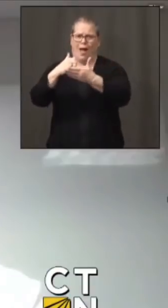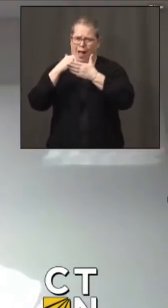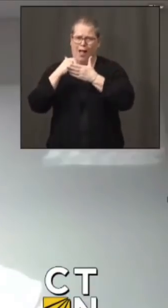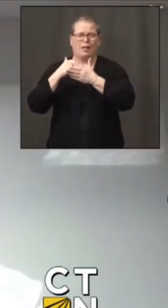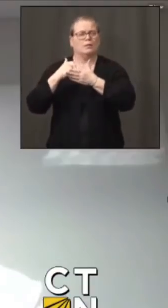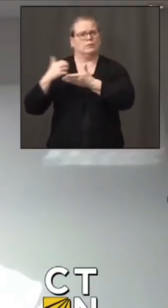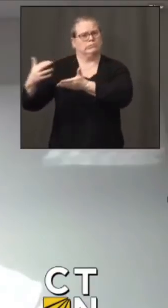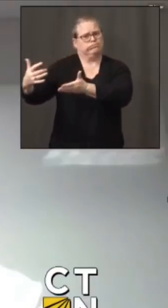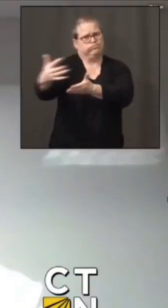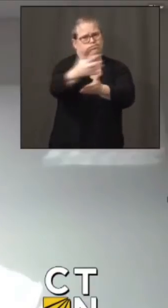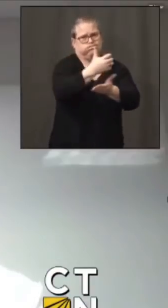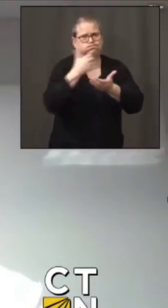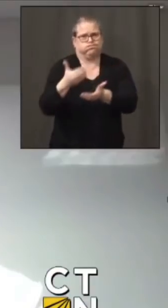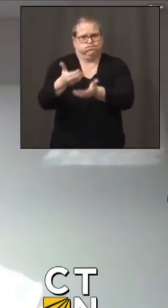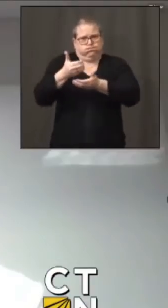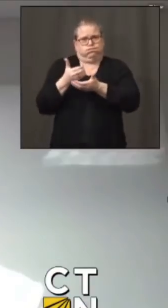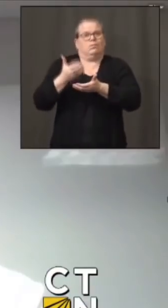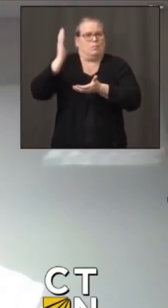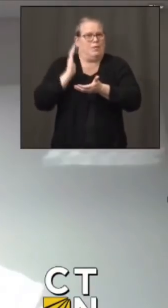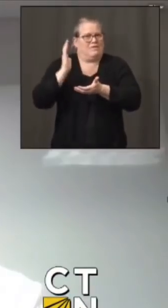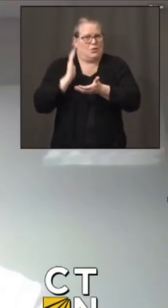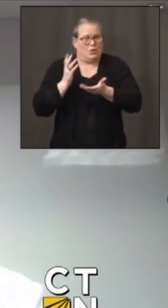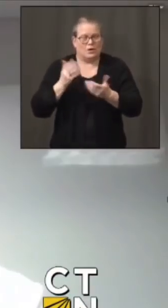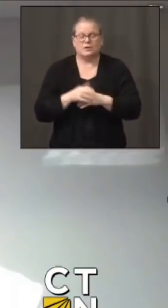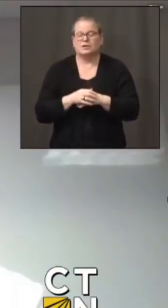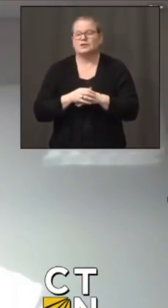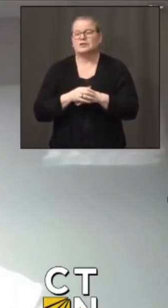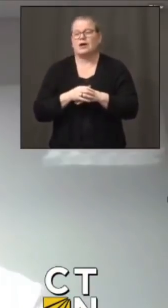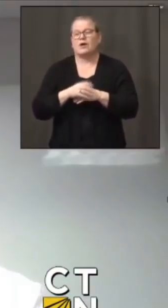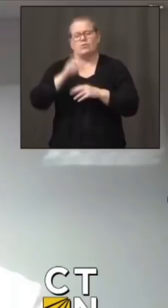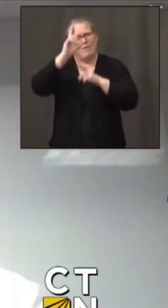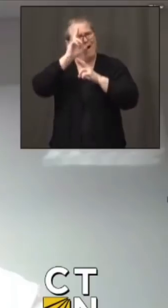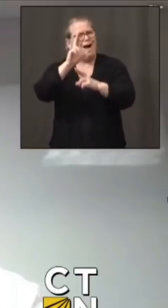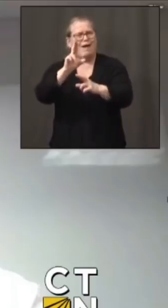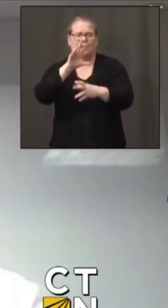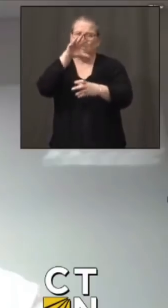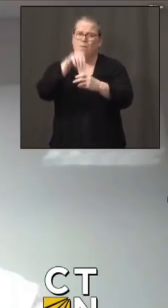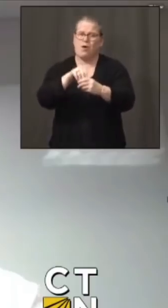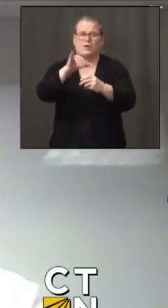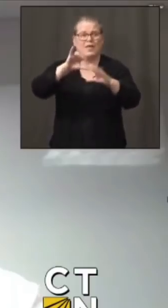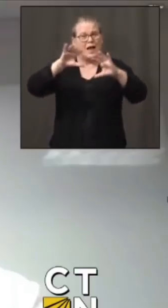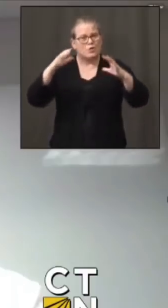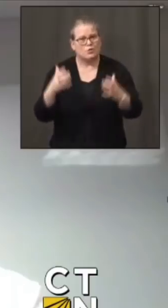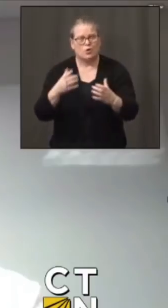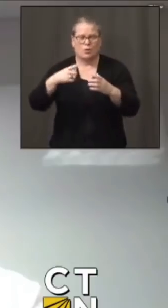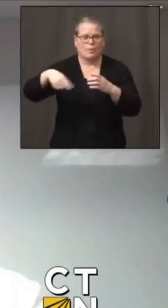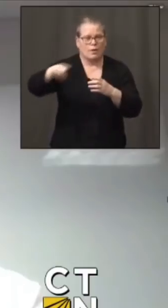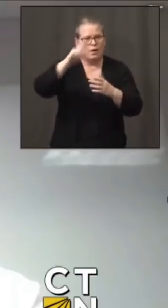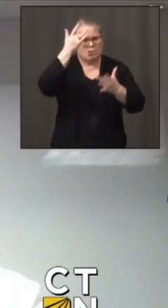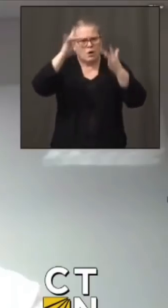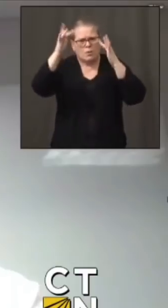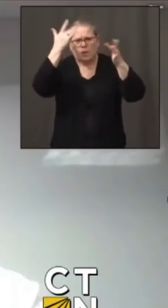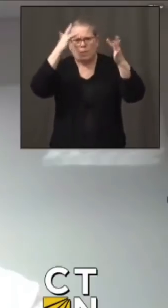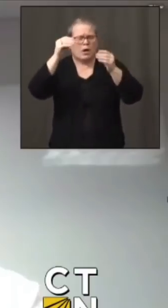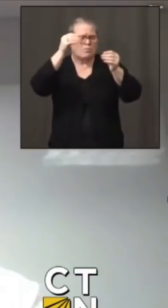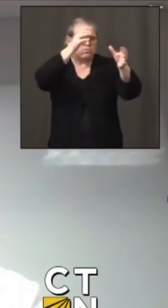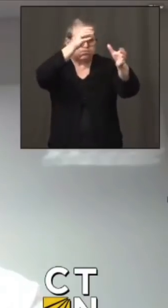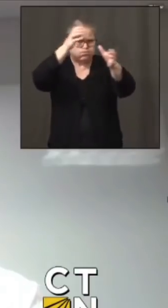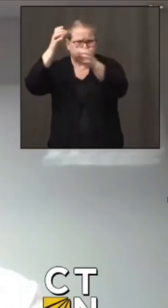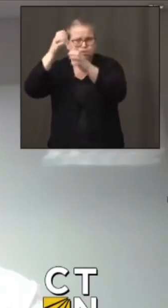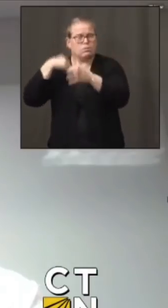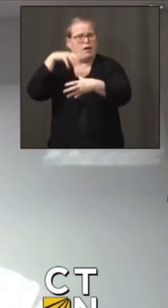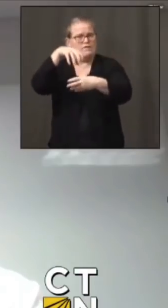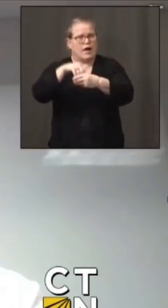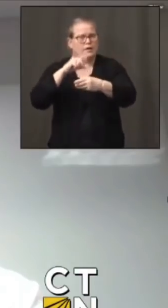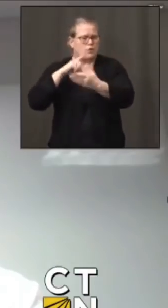of the scientific advisory group, great honor of being with such, great minds. I think the